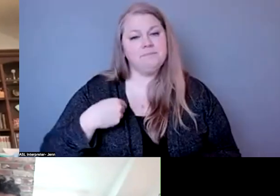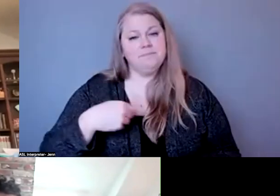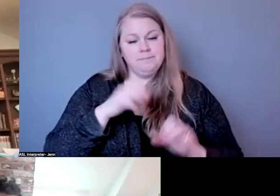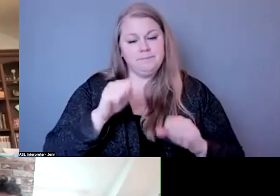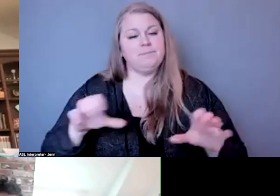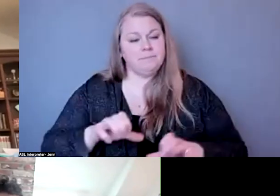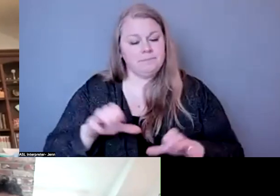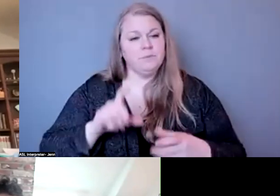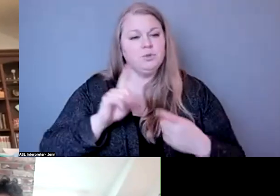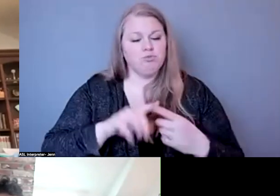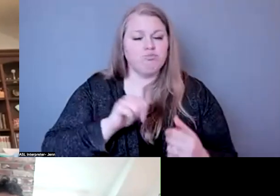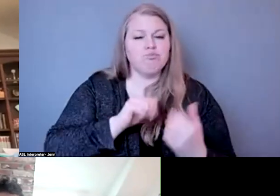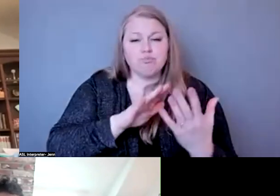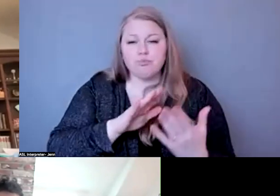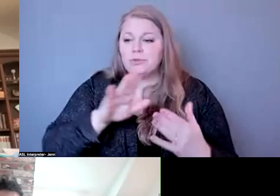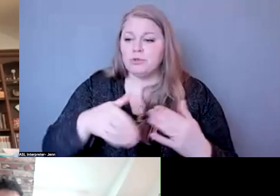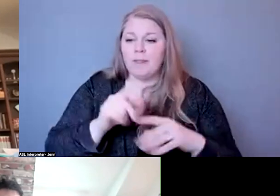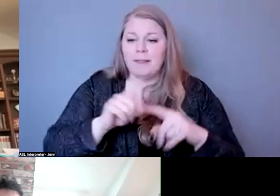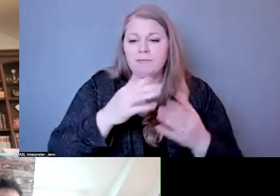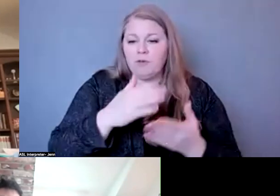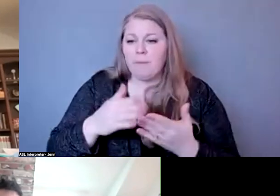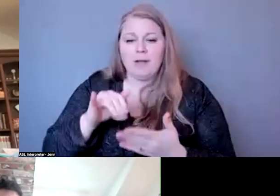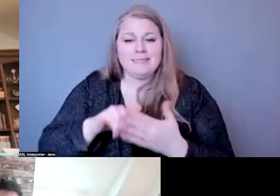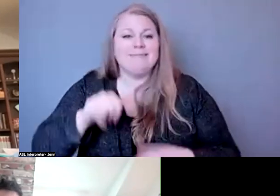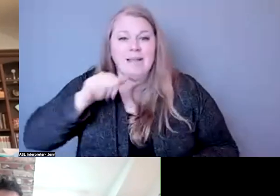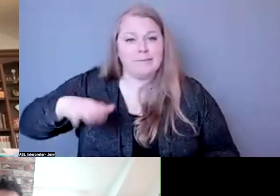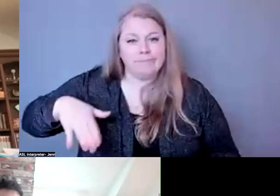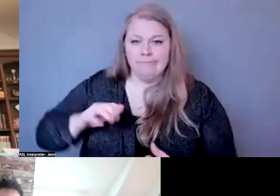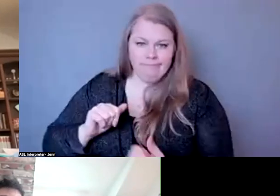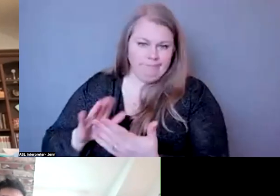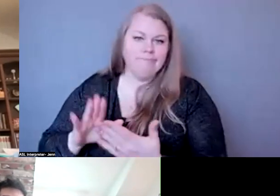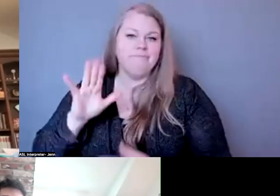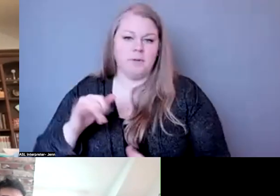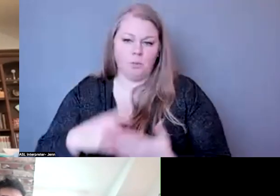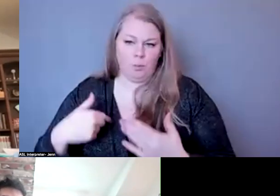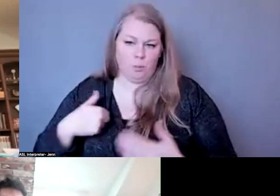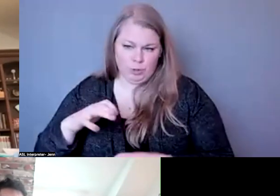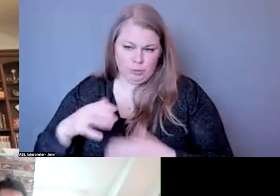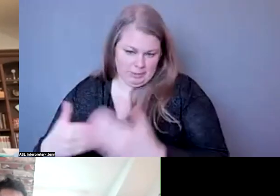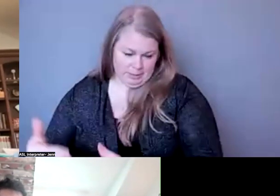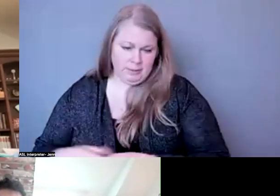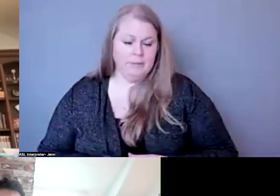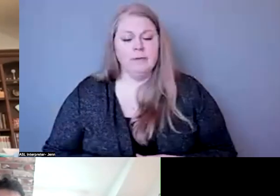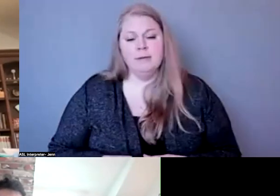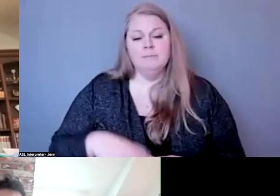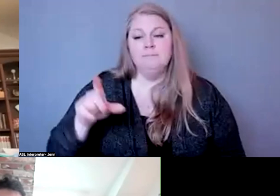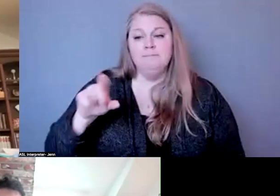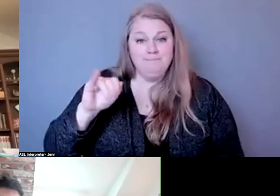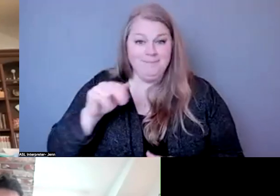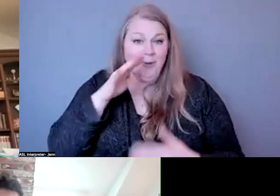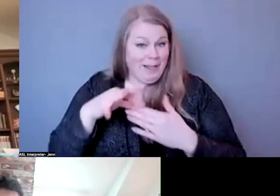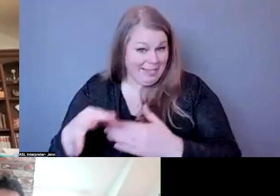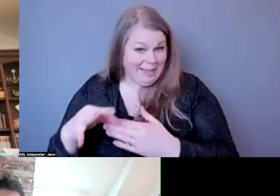try to address all of the parts that aren't being addressed by what we're doing now. So Sina's going to lead off, and